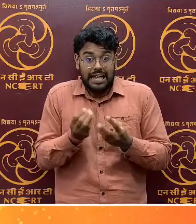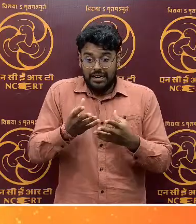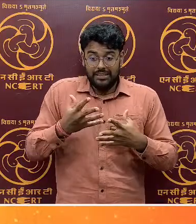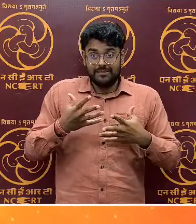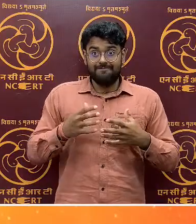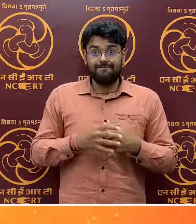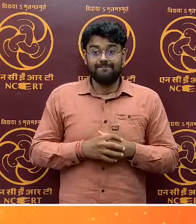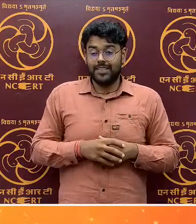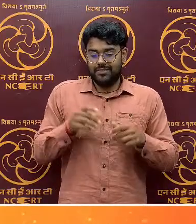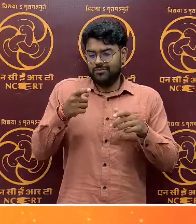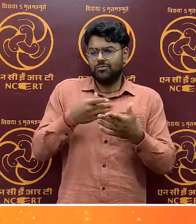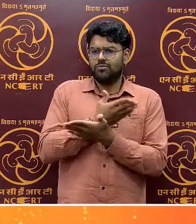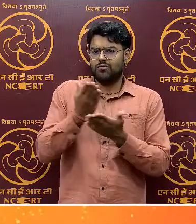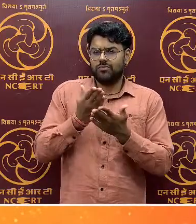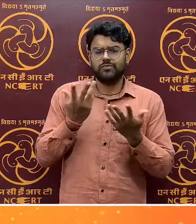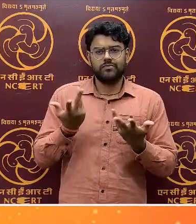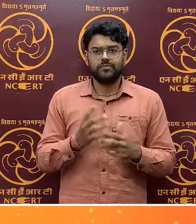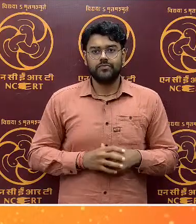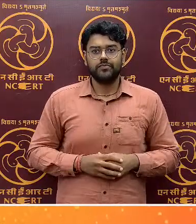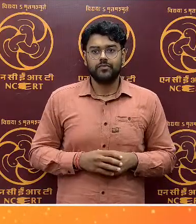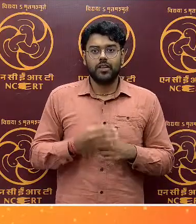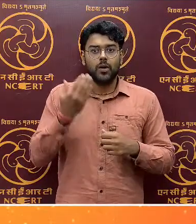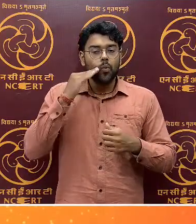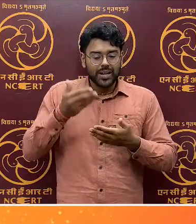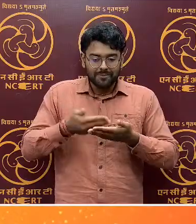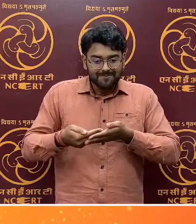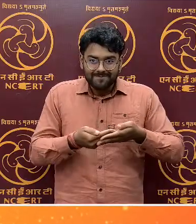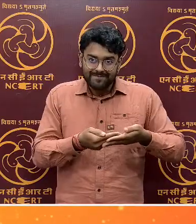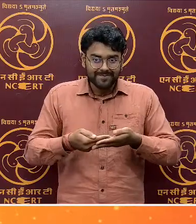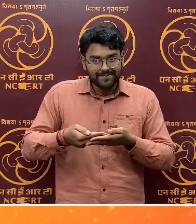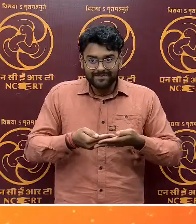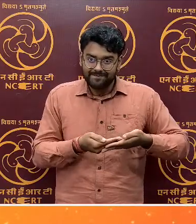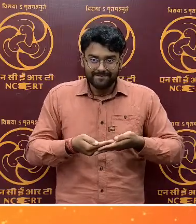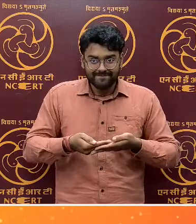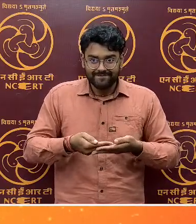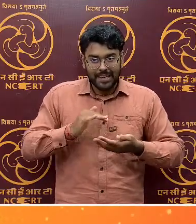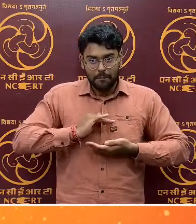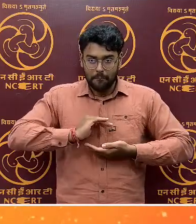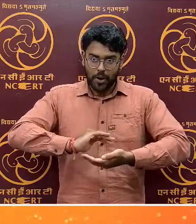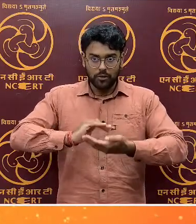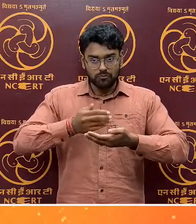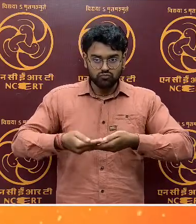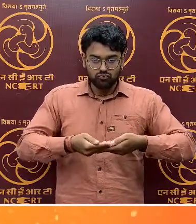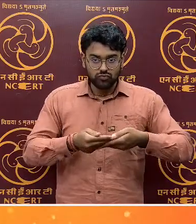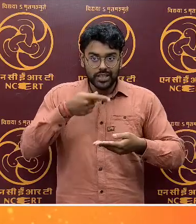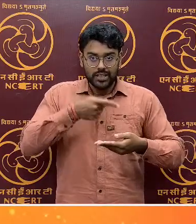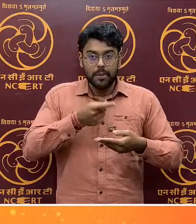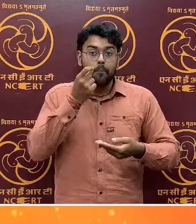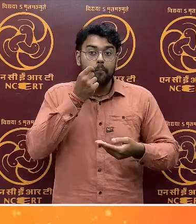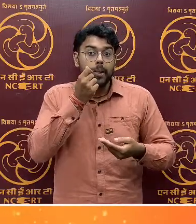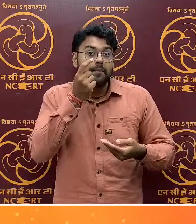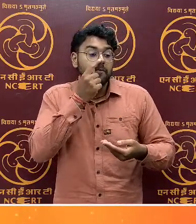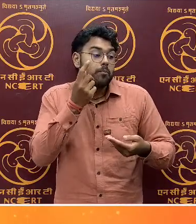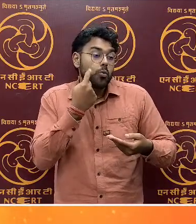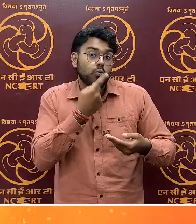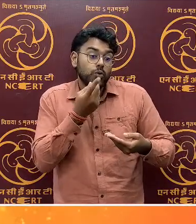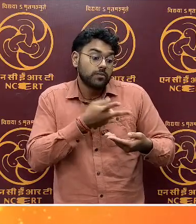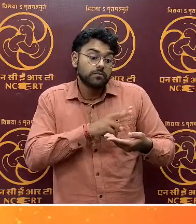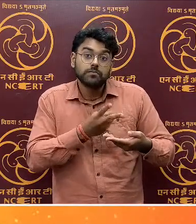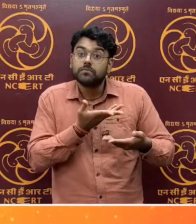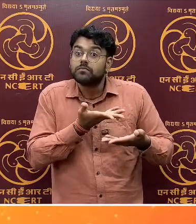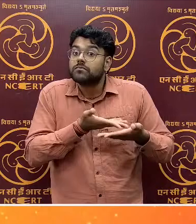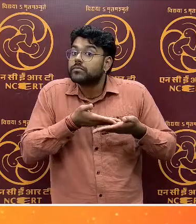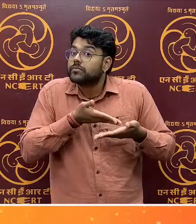system. See, you see, when the babies are born, they are identified by their gender. Yes. It's a male or